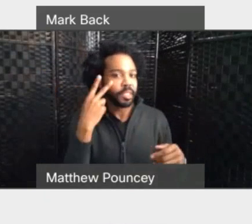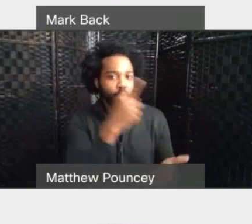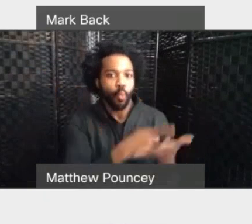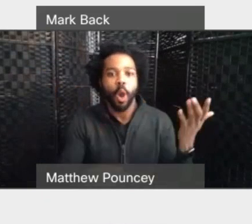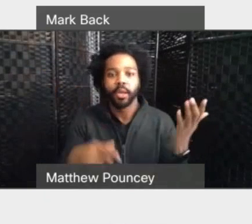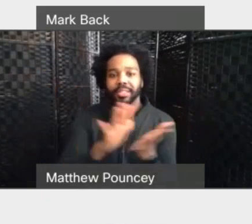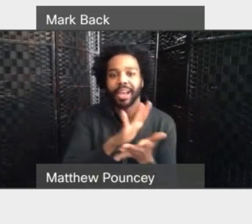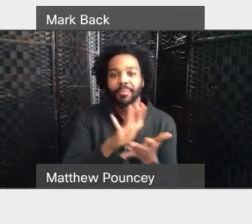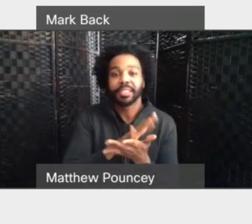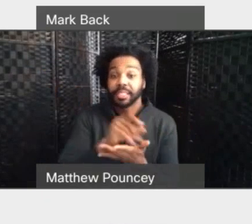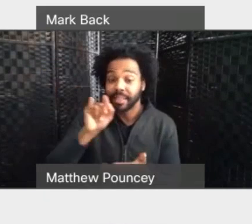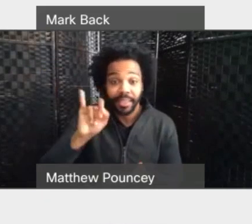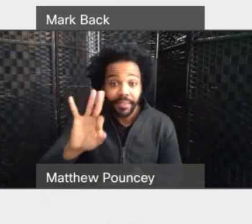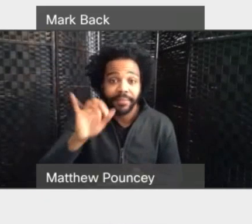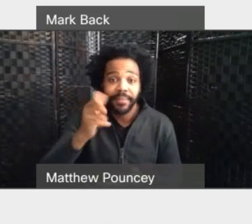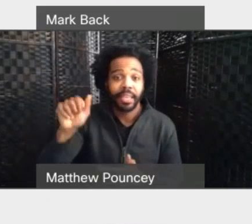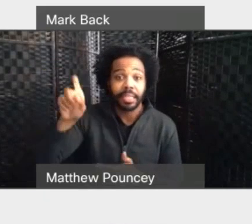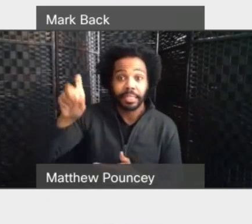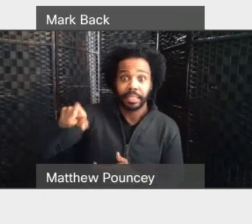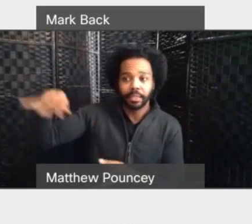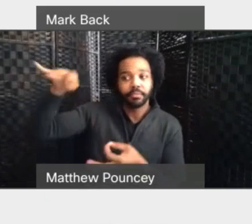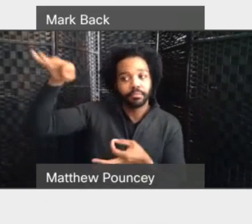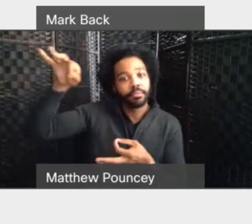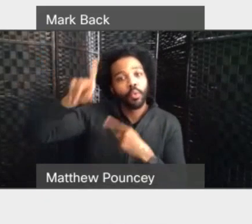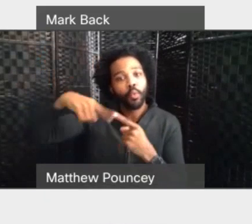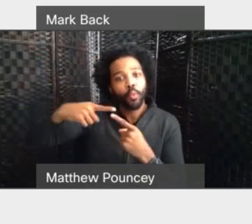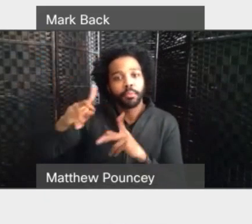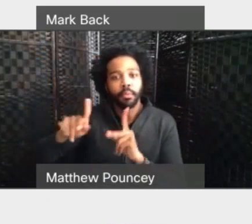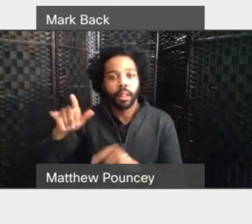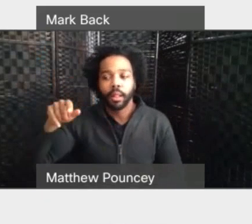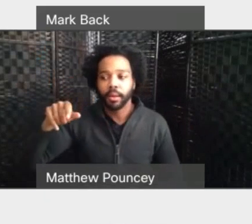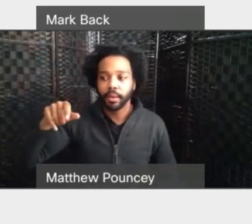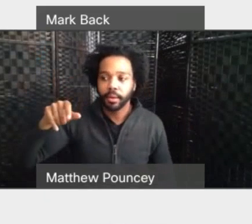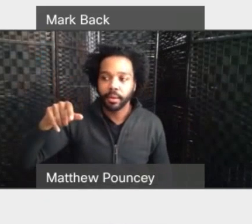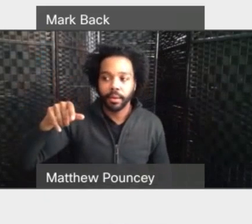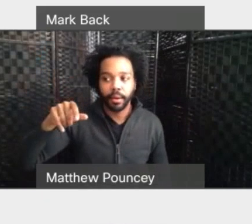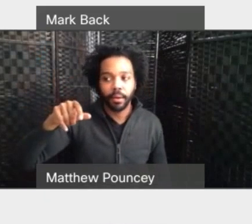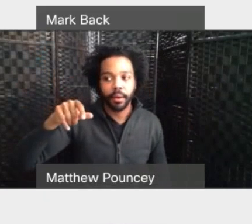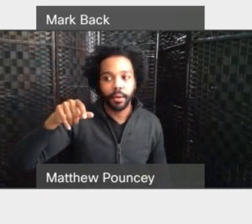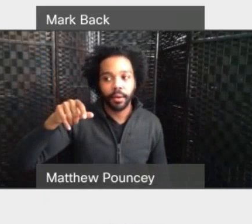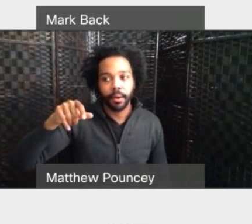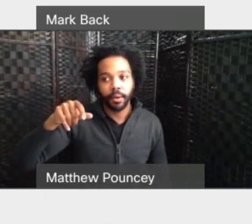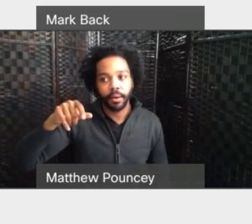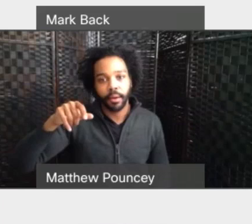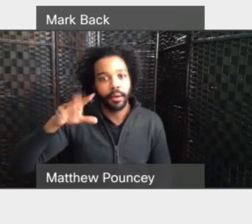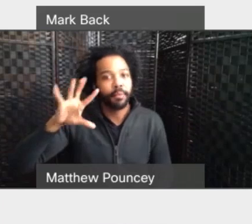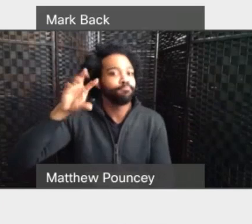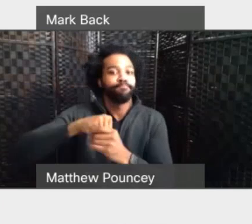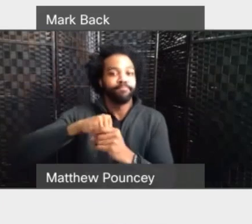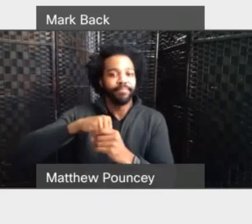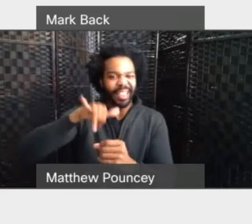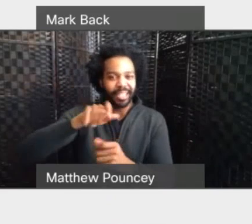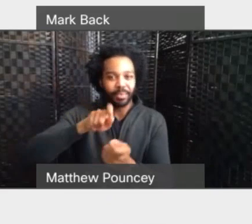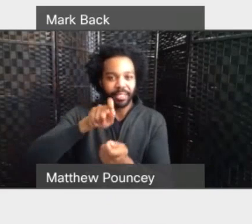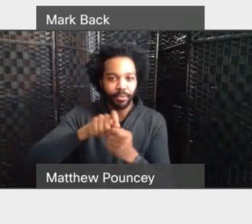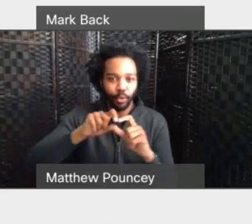documentation, if any, would be needed when people get to that particular group. I'm